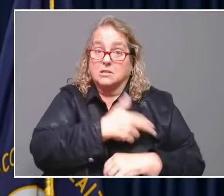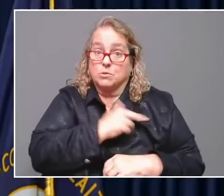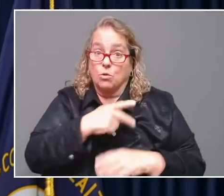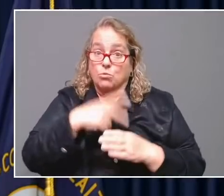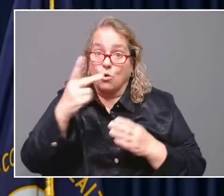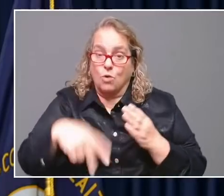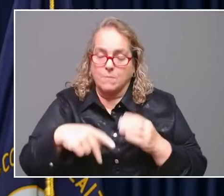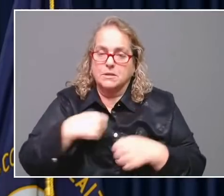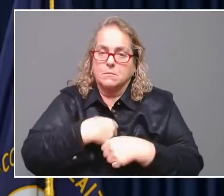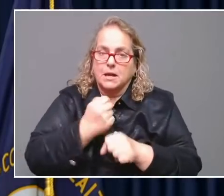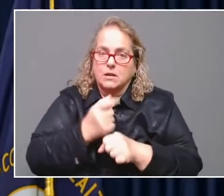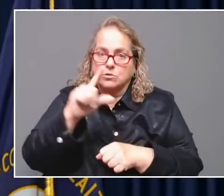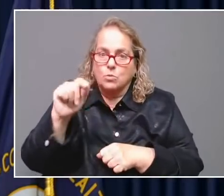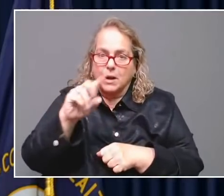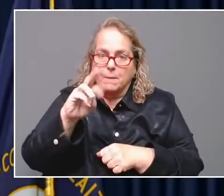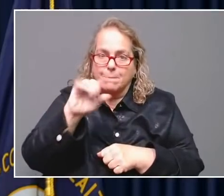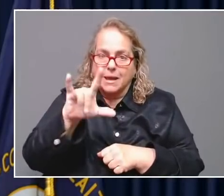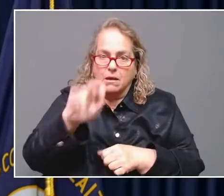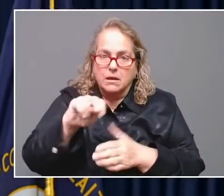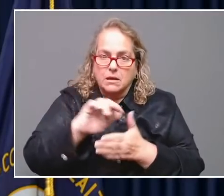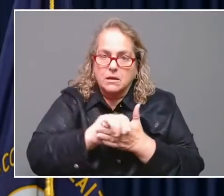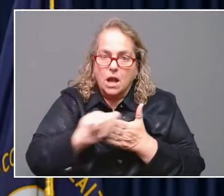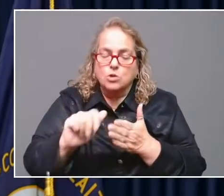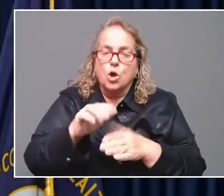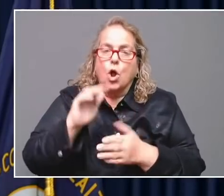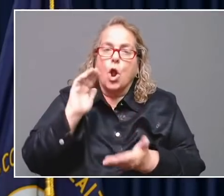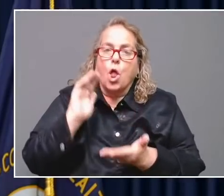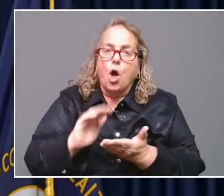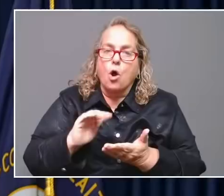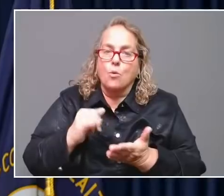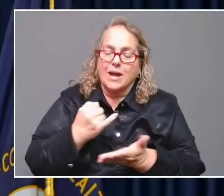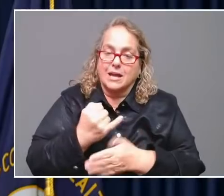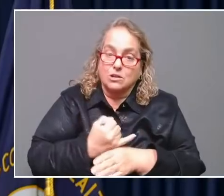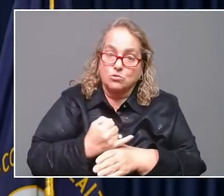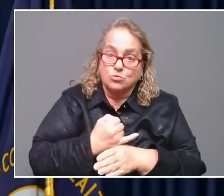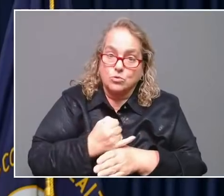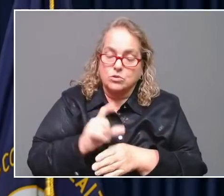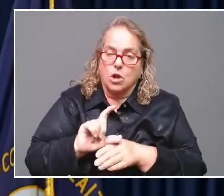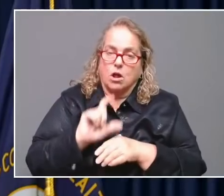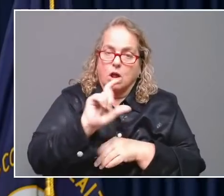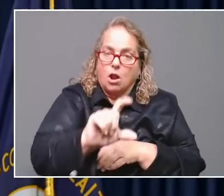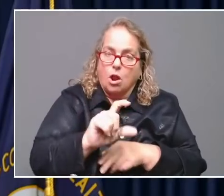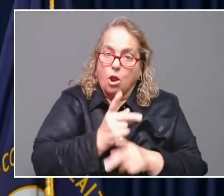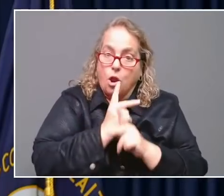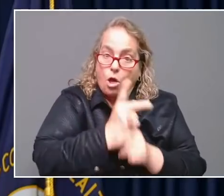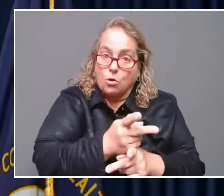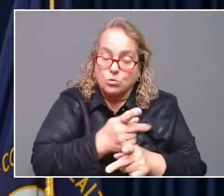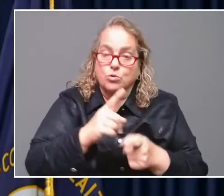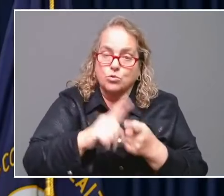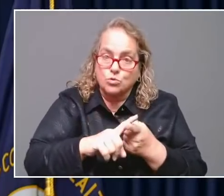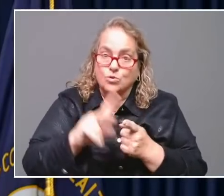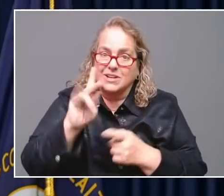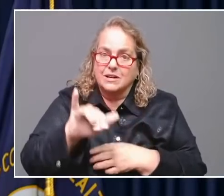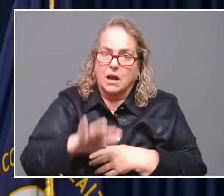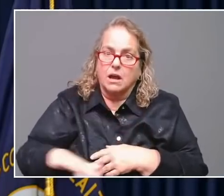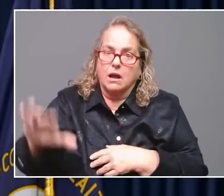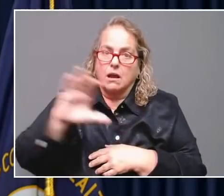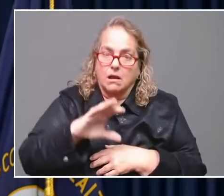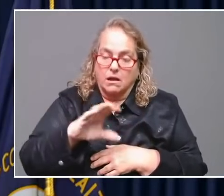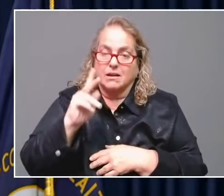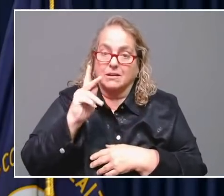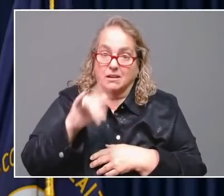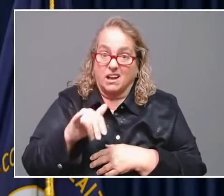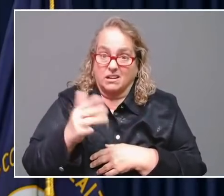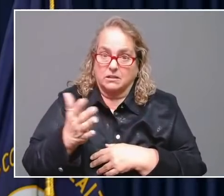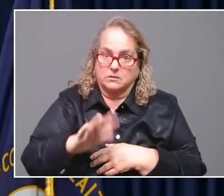in low-interest loans available to hospitals throughout the Commonwealth. These funds will directly impact 1.8 million